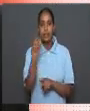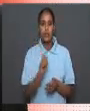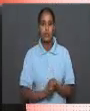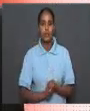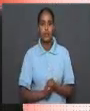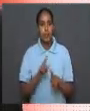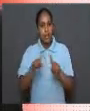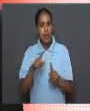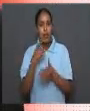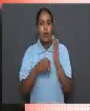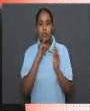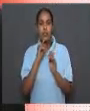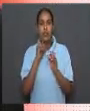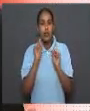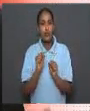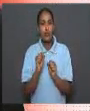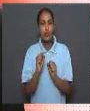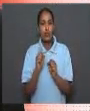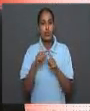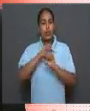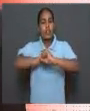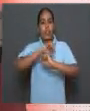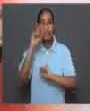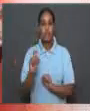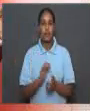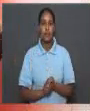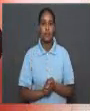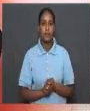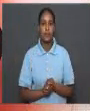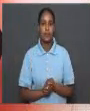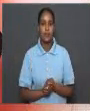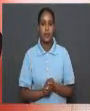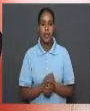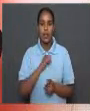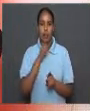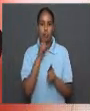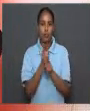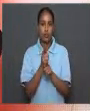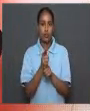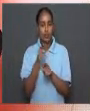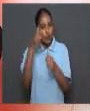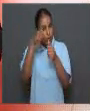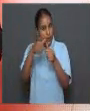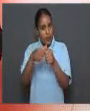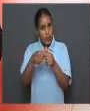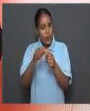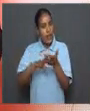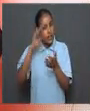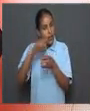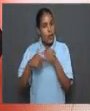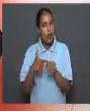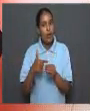But what can we do to prevent it? I am sure you remember learning